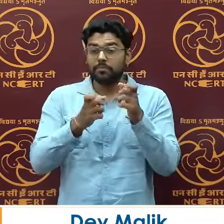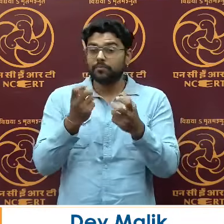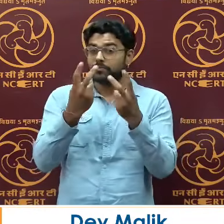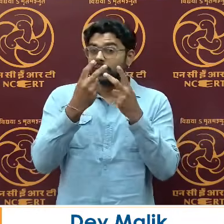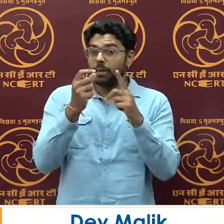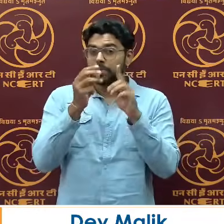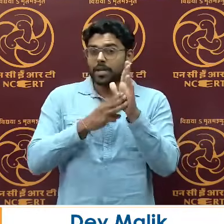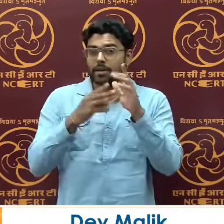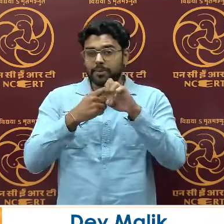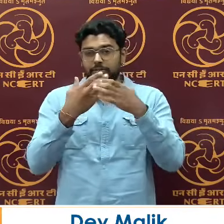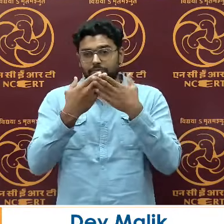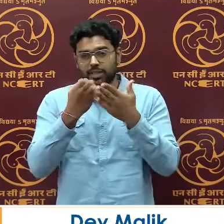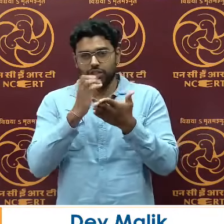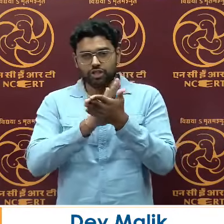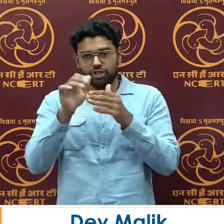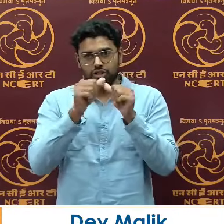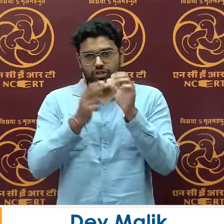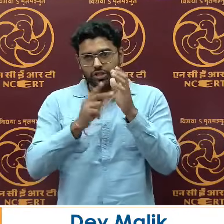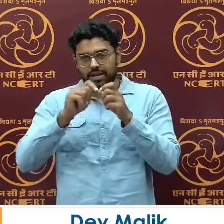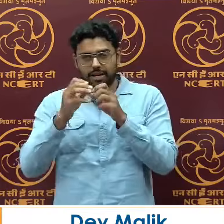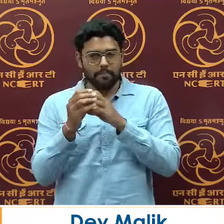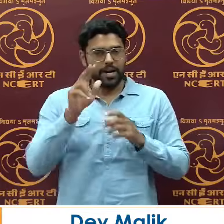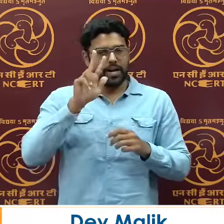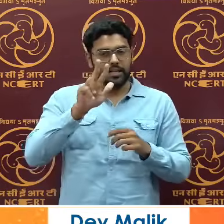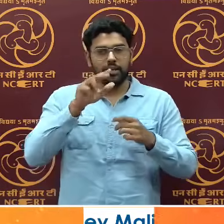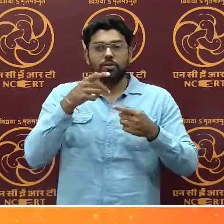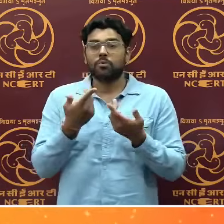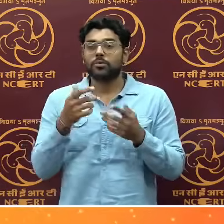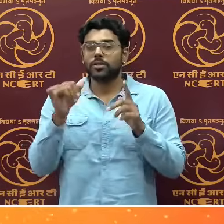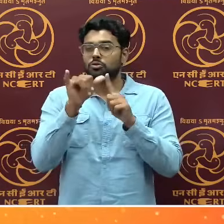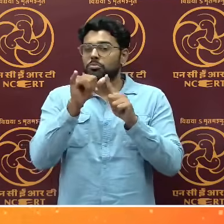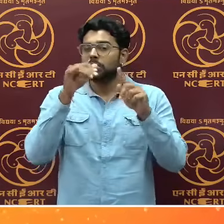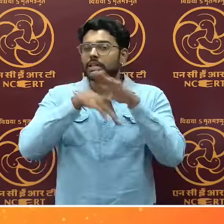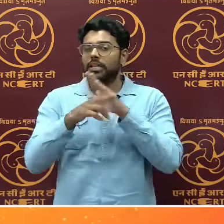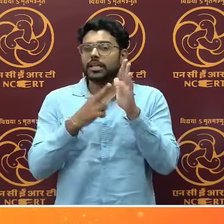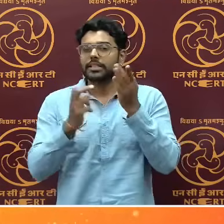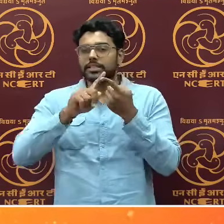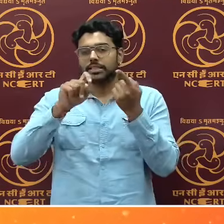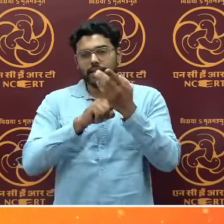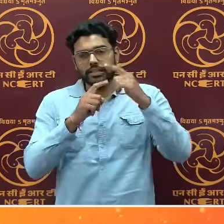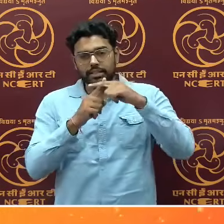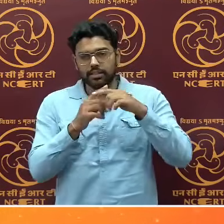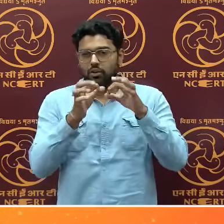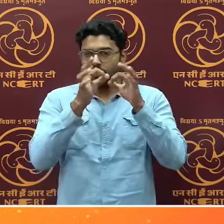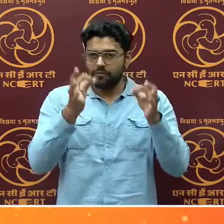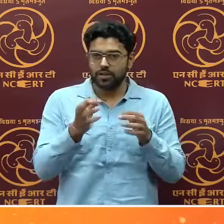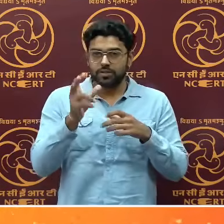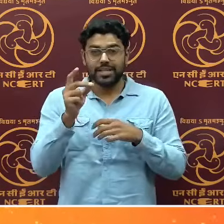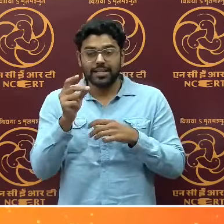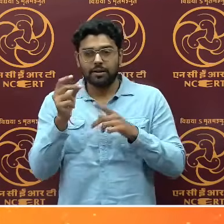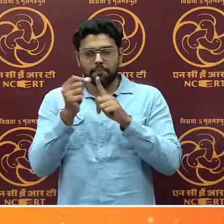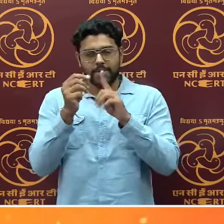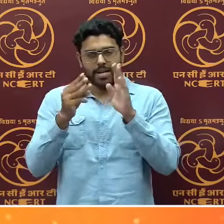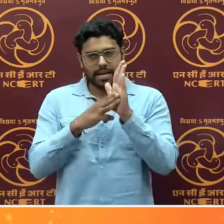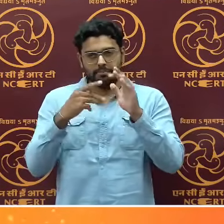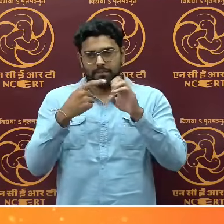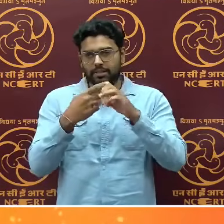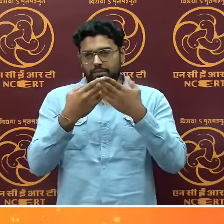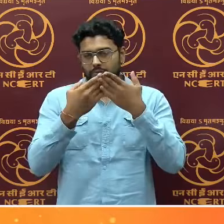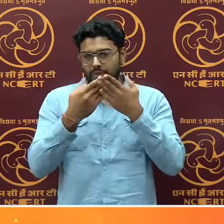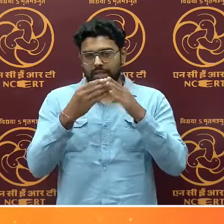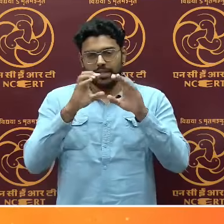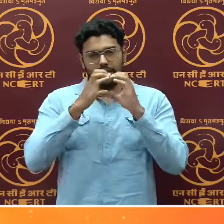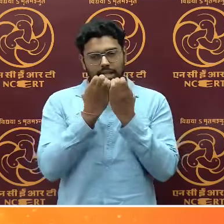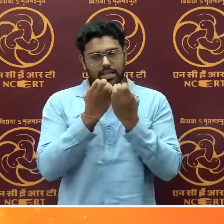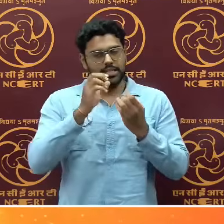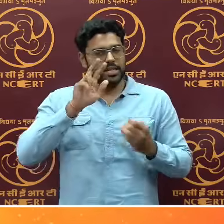eVidya channel number 8 and along with on our official YouTube channels. These are NCERT official and NCERT PM eVidya